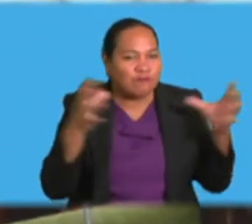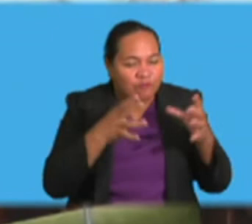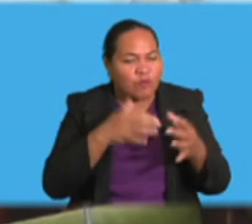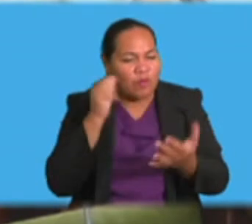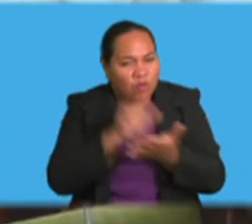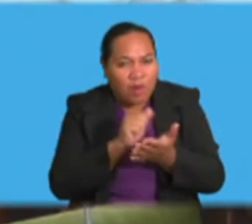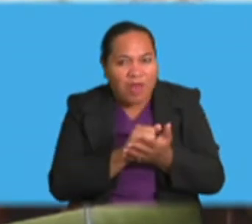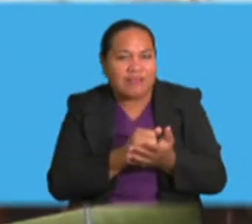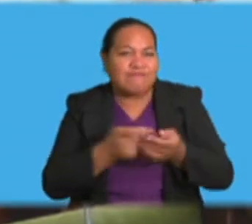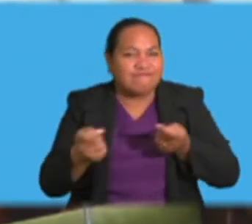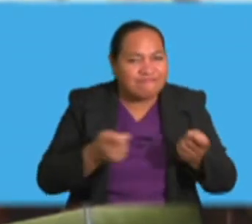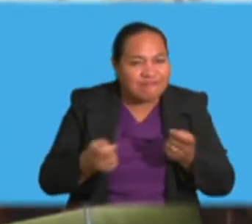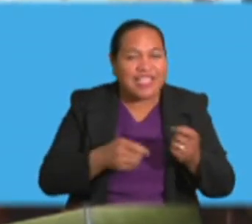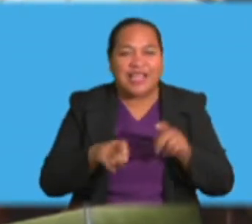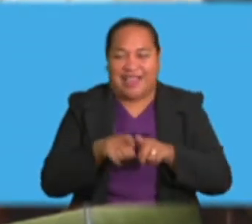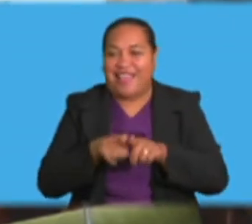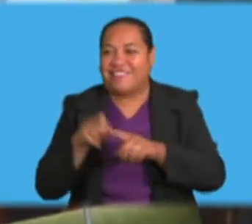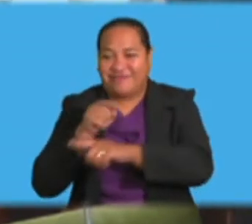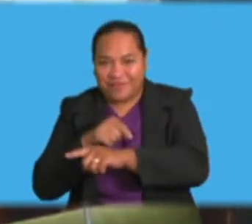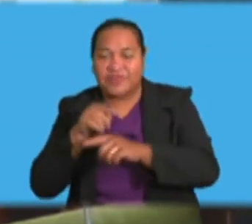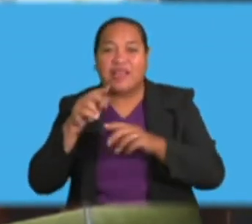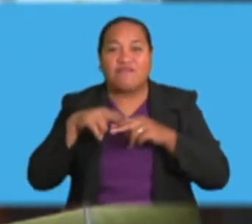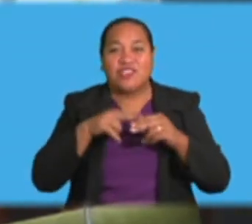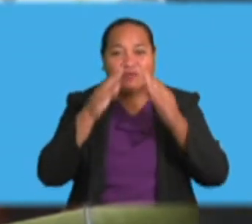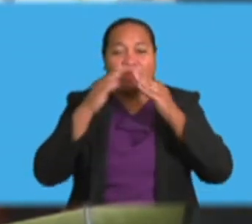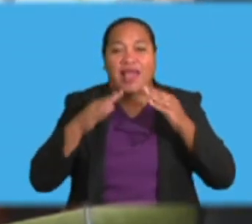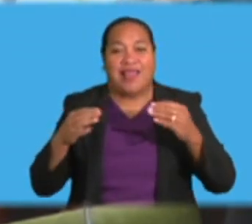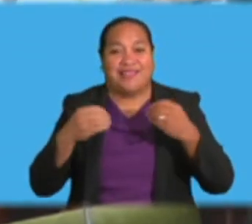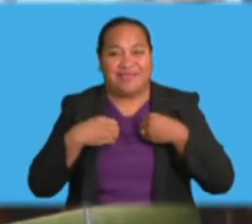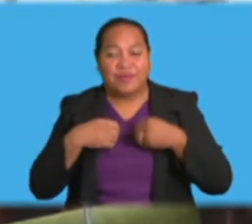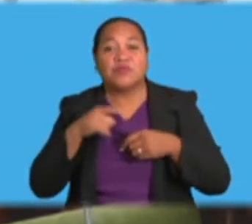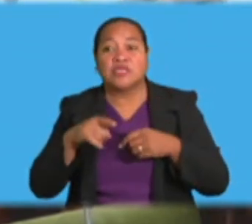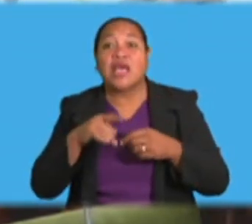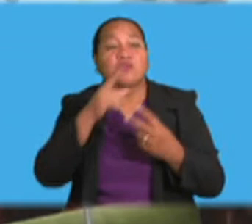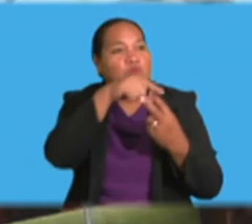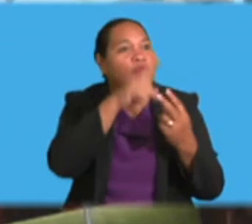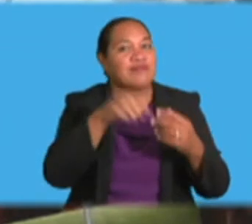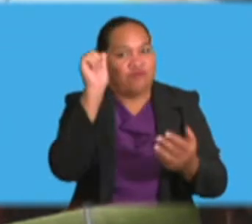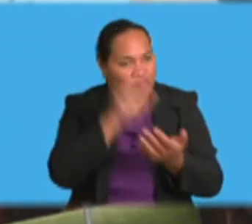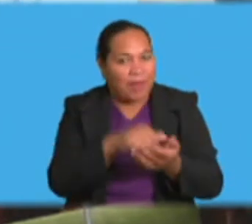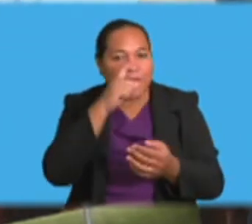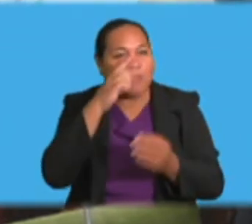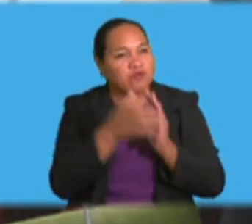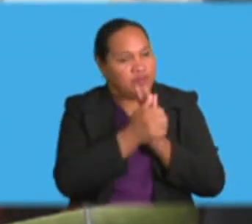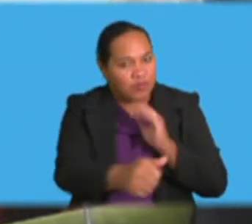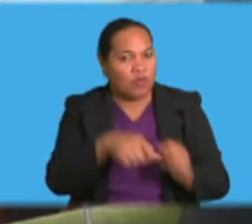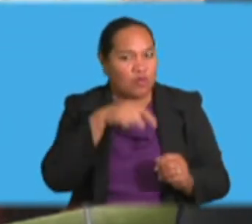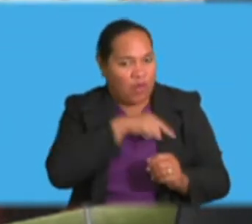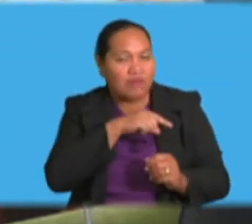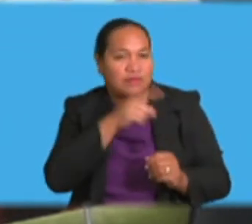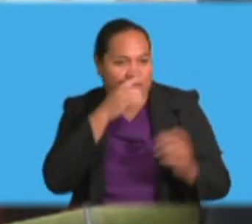management of companies such as Fiji Pine Limited and the appointment of people on merit. It is this success that everyone should be proud of as a